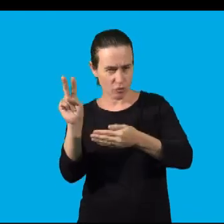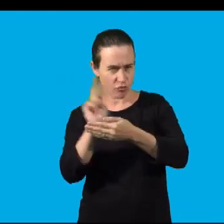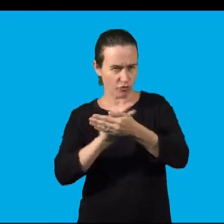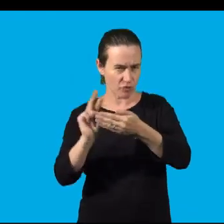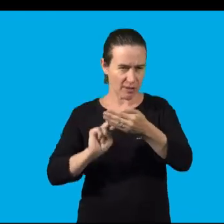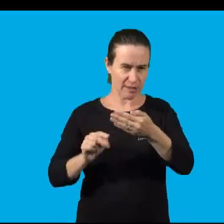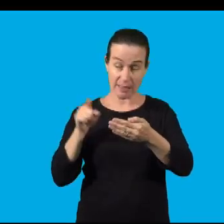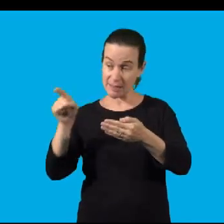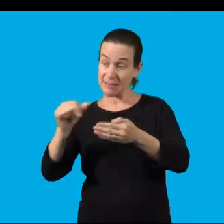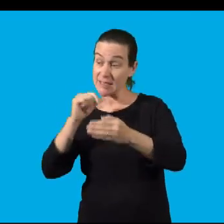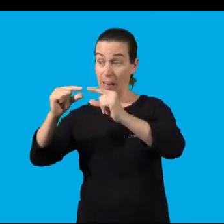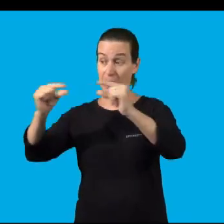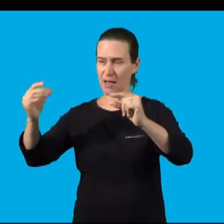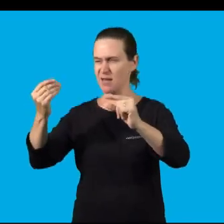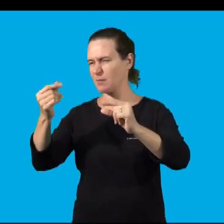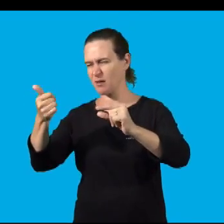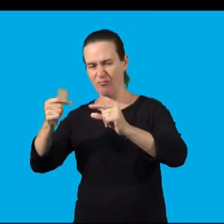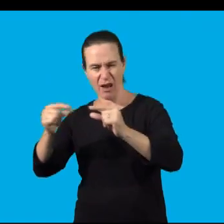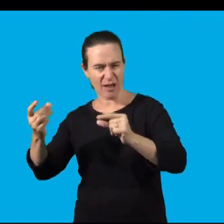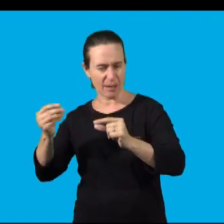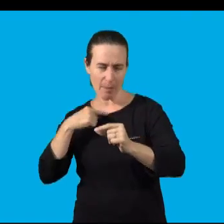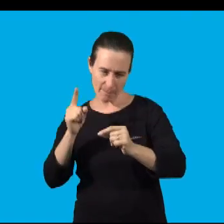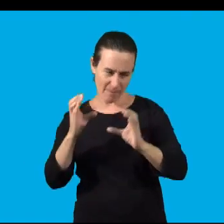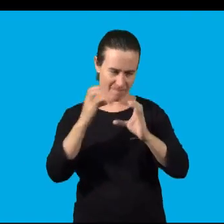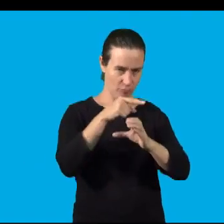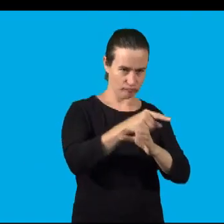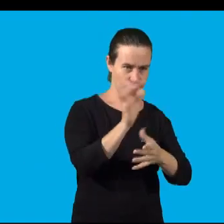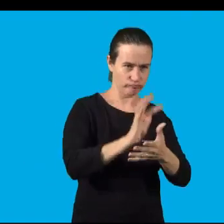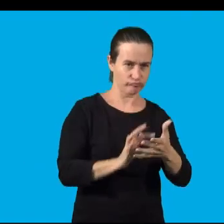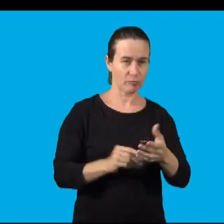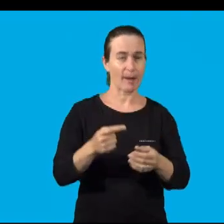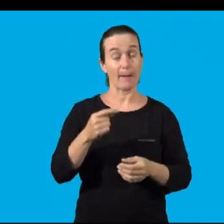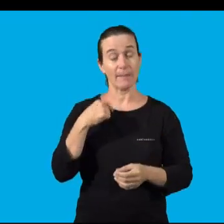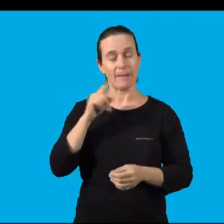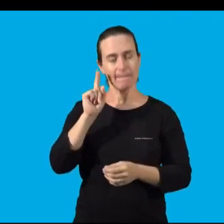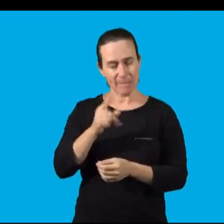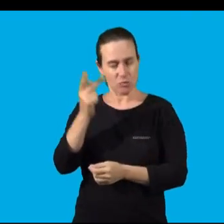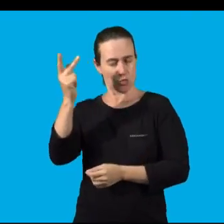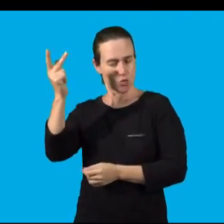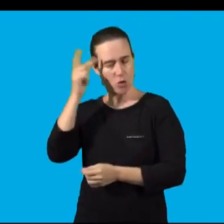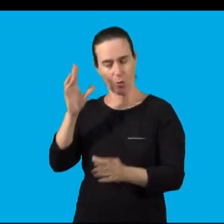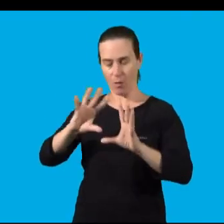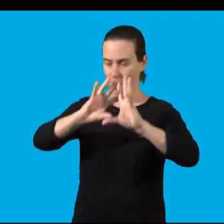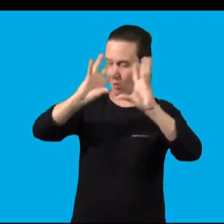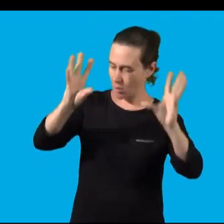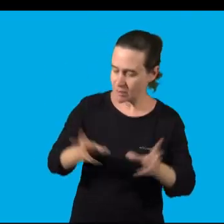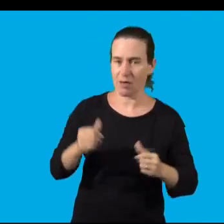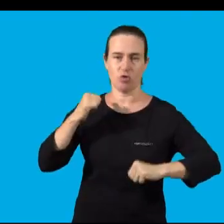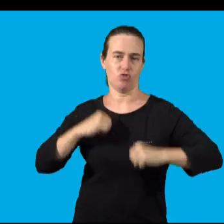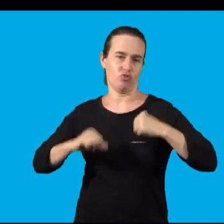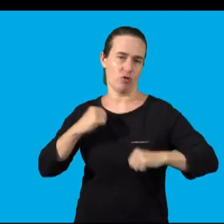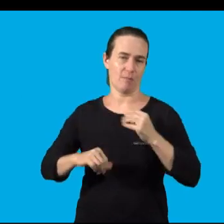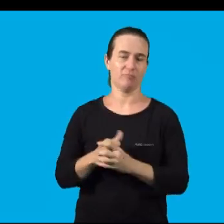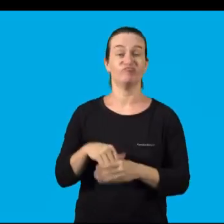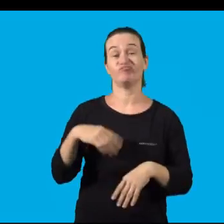of paragraphs referred to in the question. Knowledge of the entire drama is essential in answering